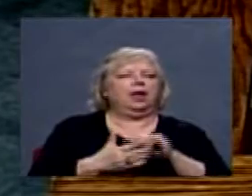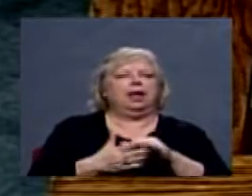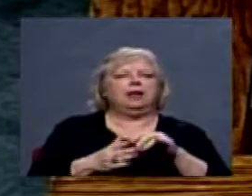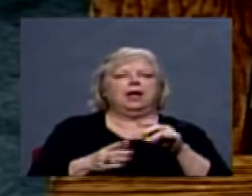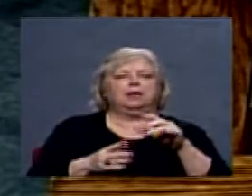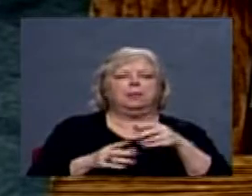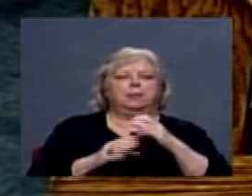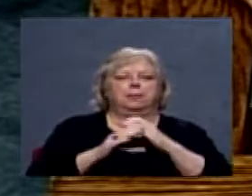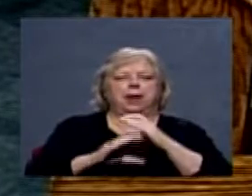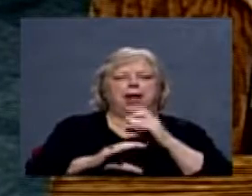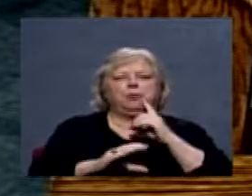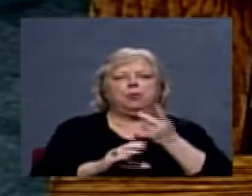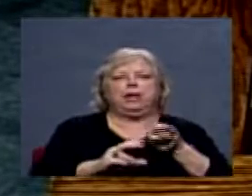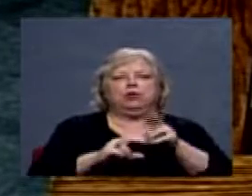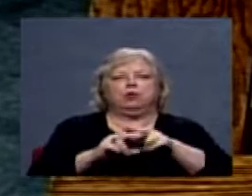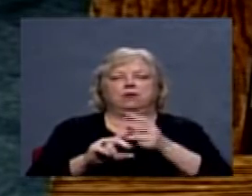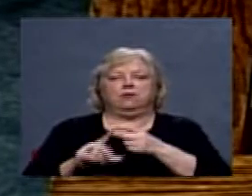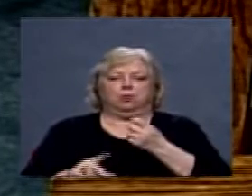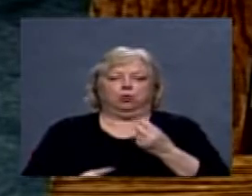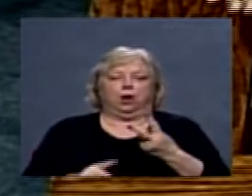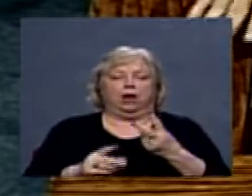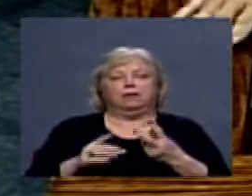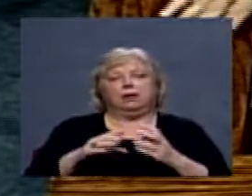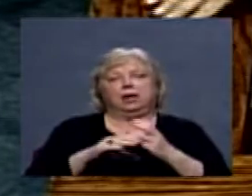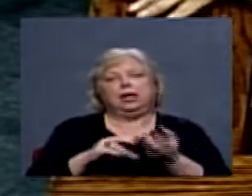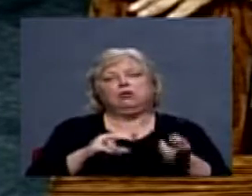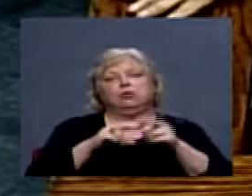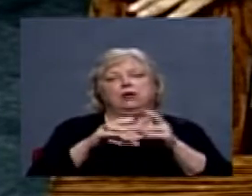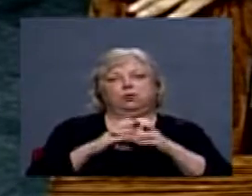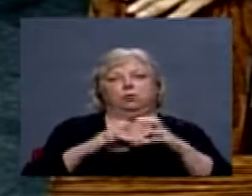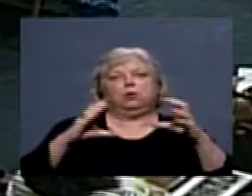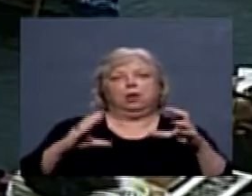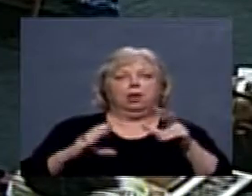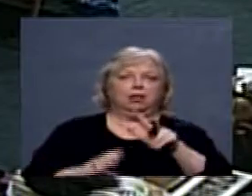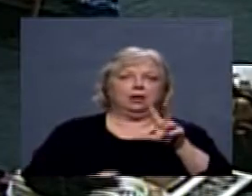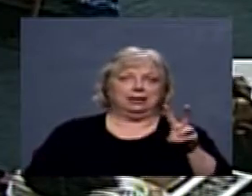pipe being increased from a 12 to a 36. So.